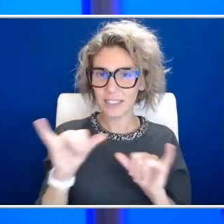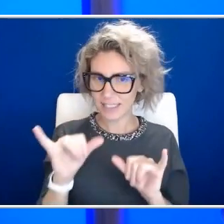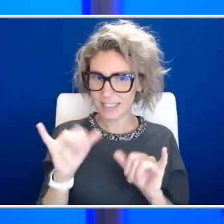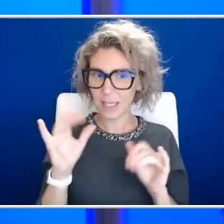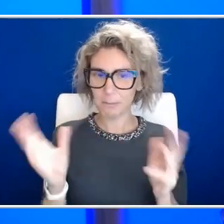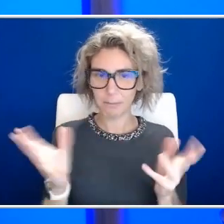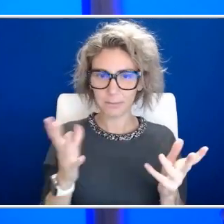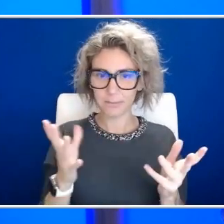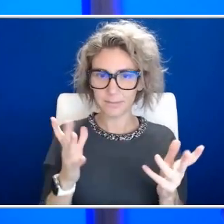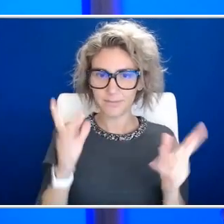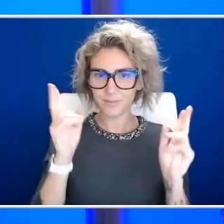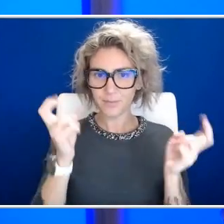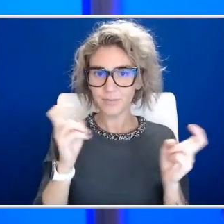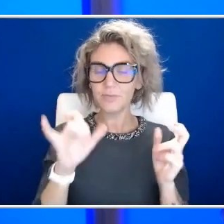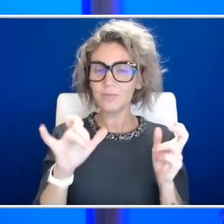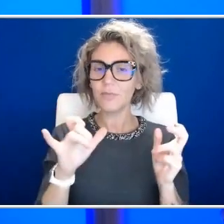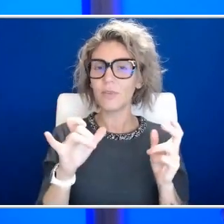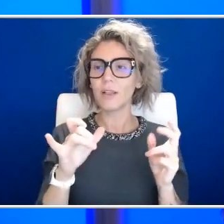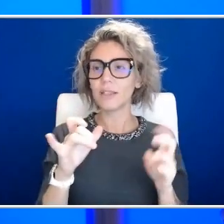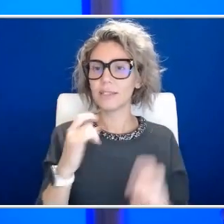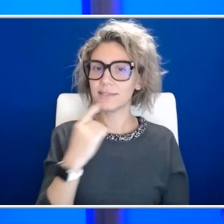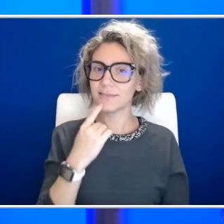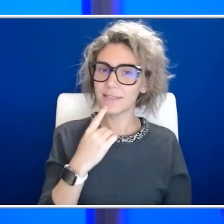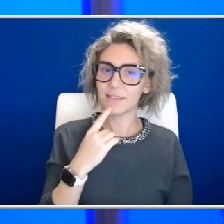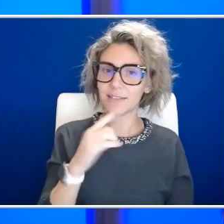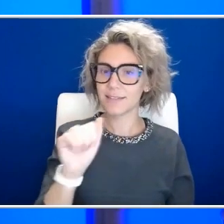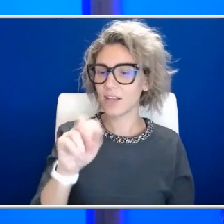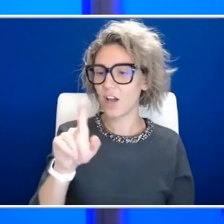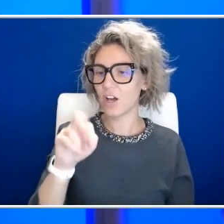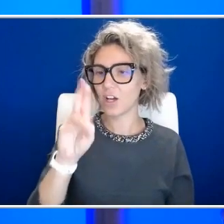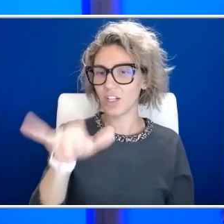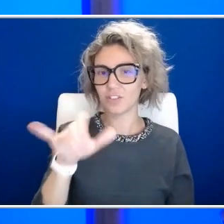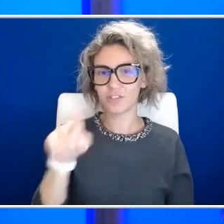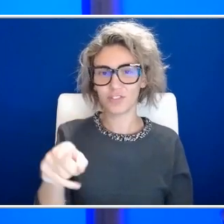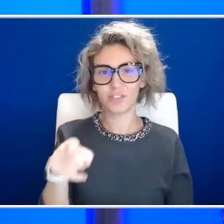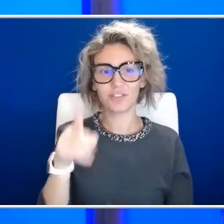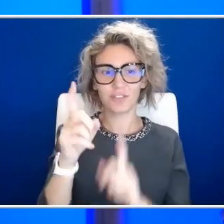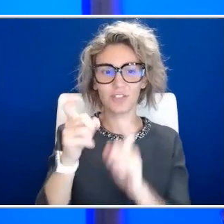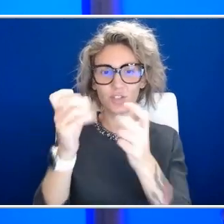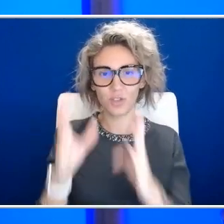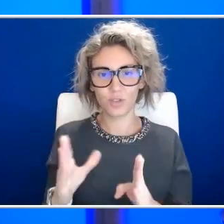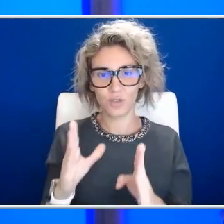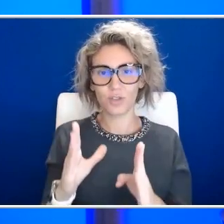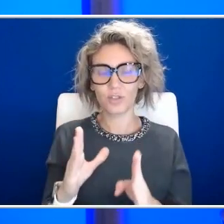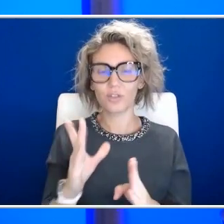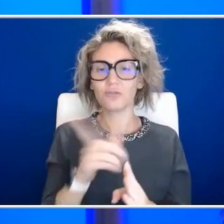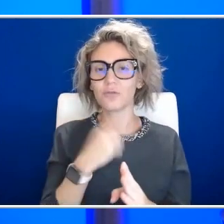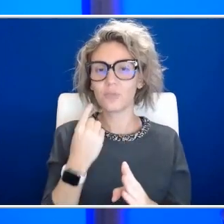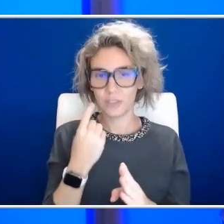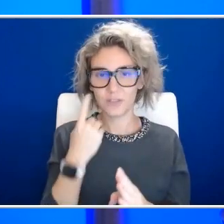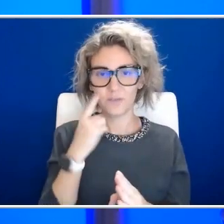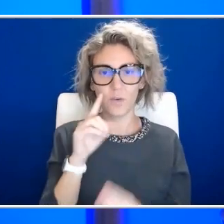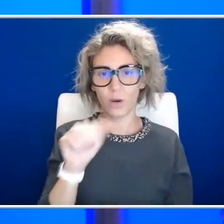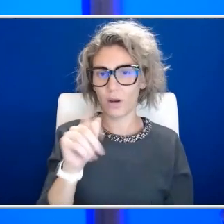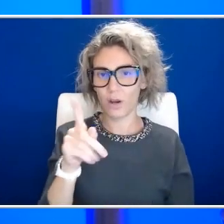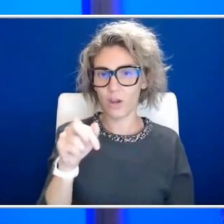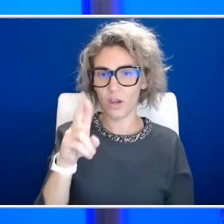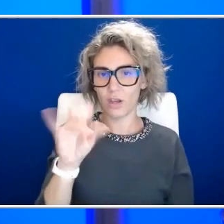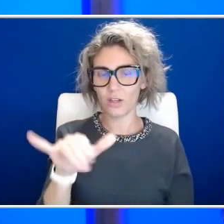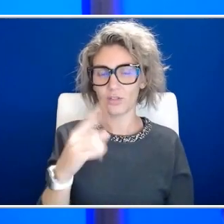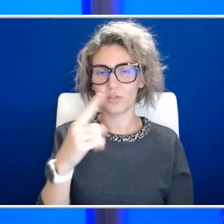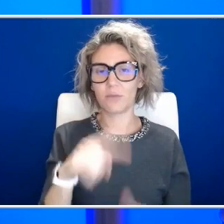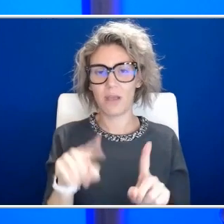That being said, Audrey has been a donor, so there is some risk for Audrey, but 1 year